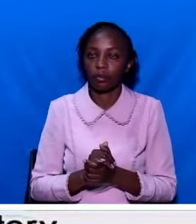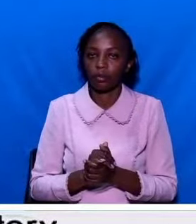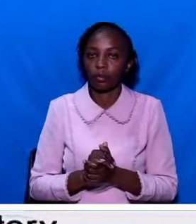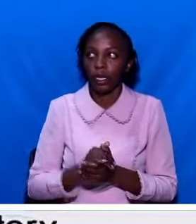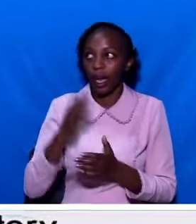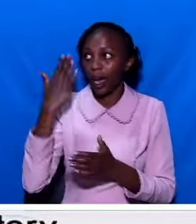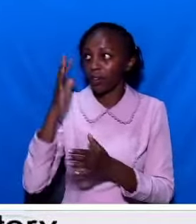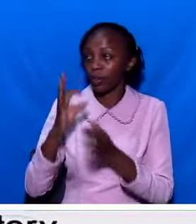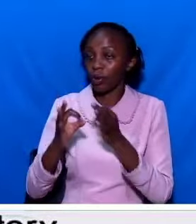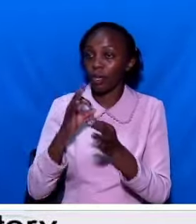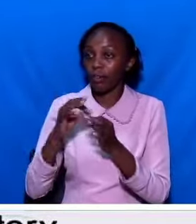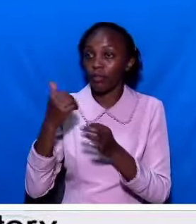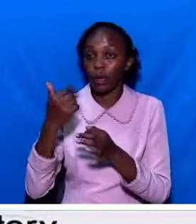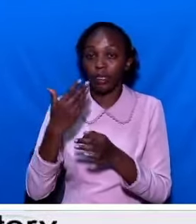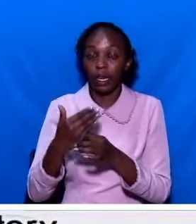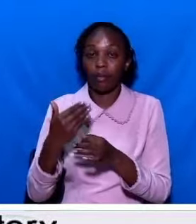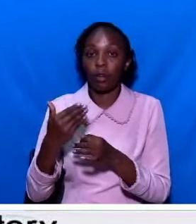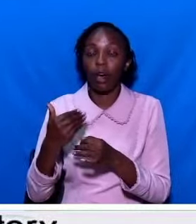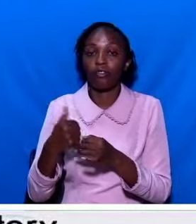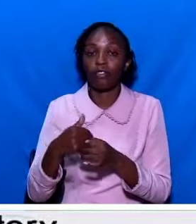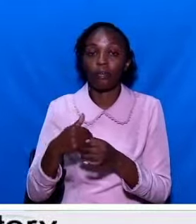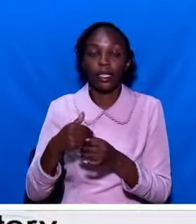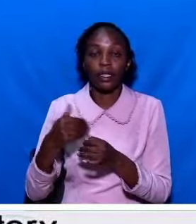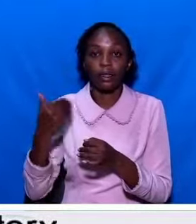been betrayed. I have been betrayed.